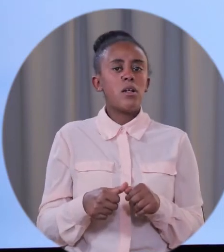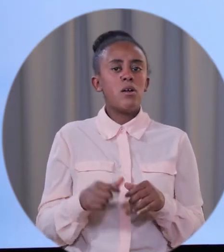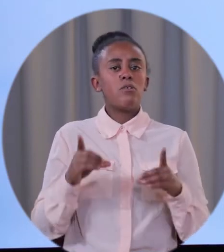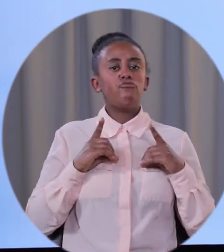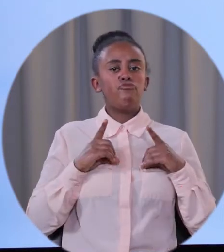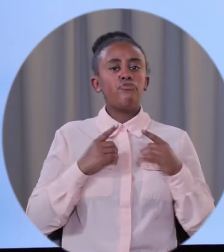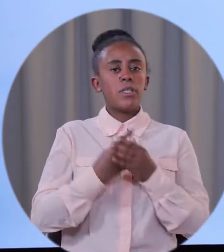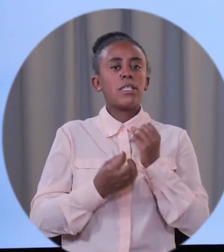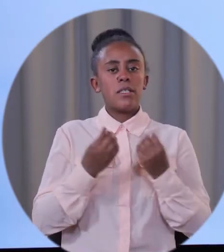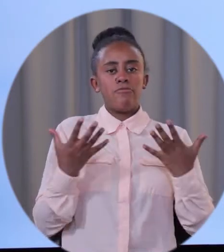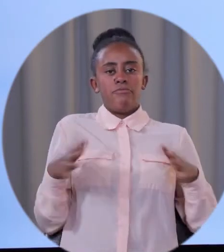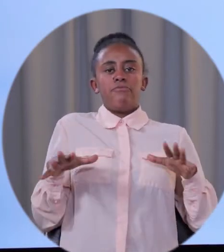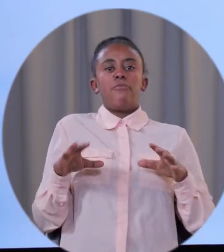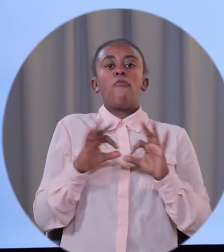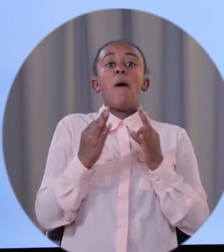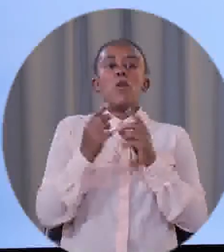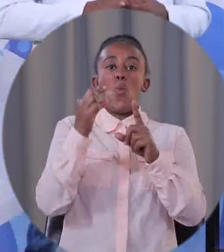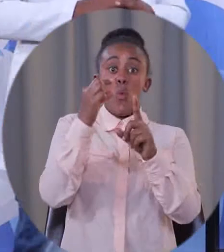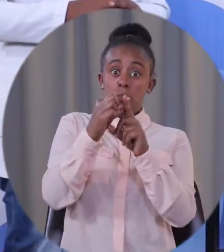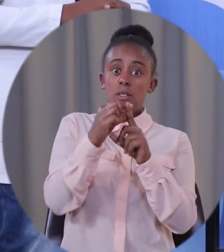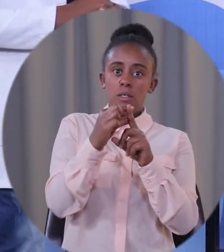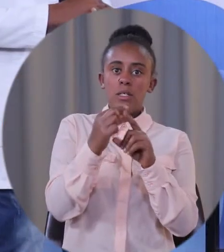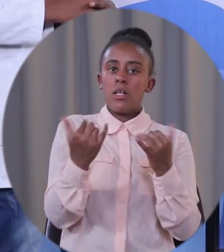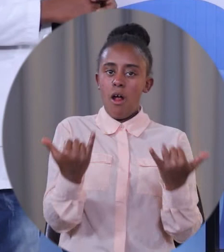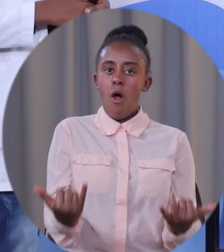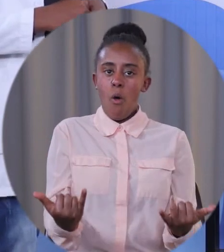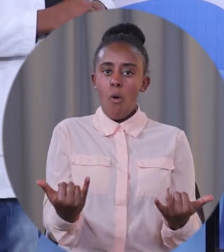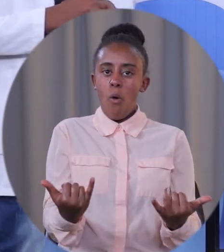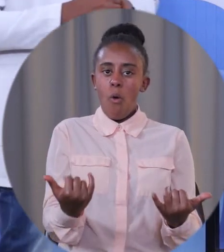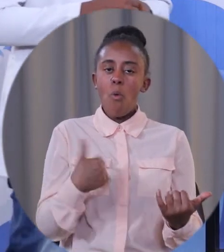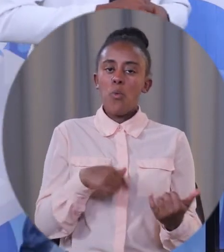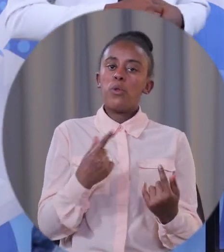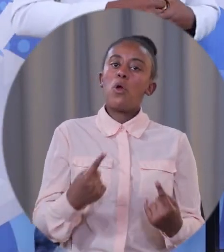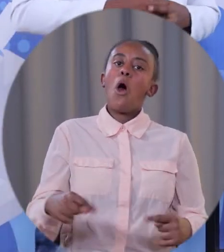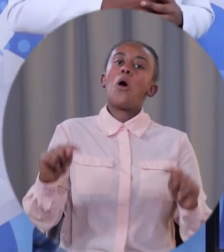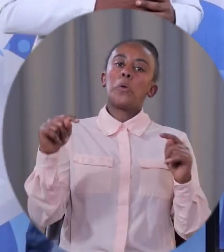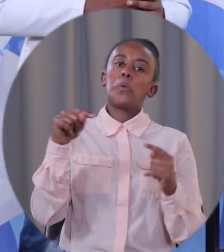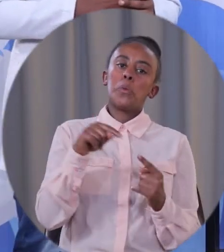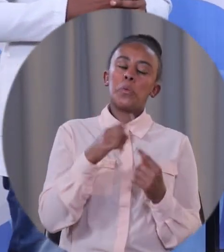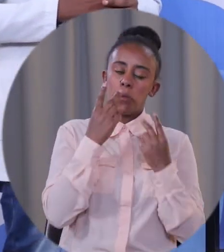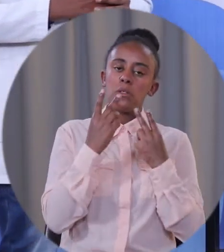discussed about some family words. Now, we try to see